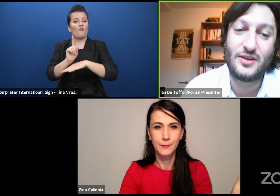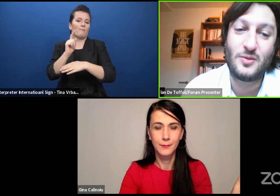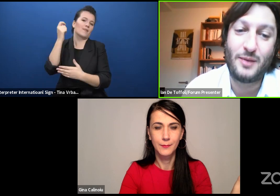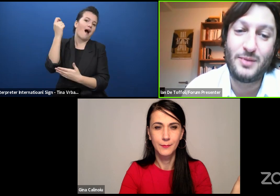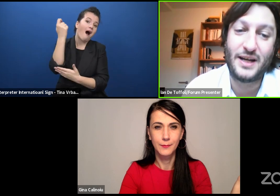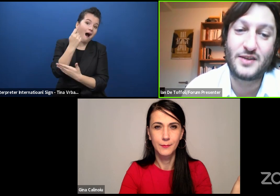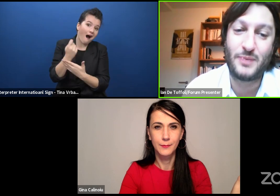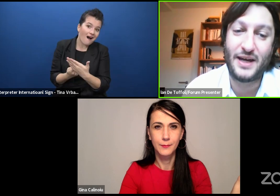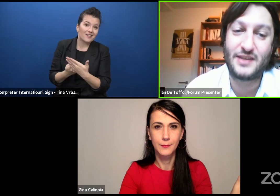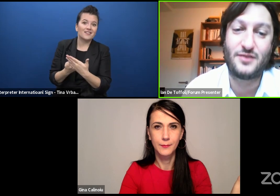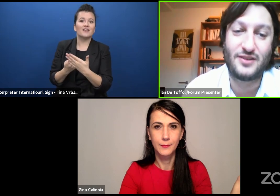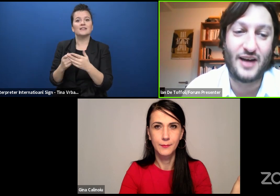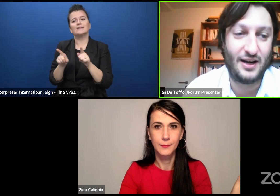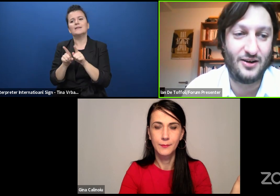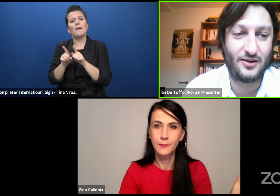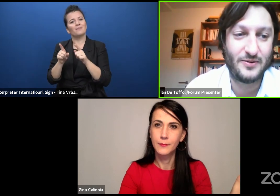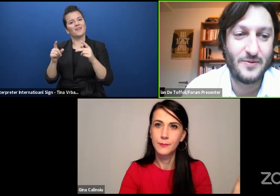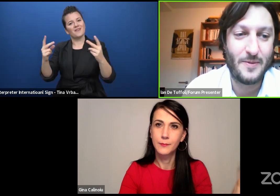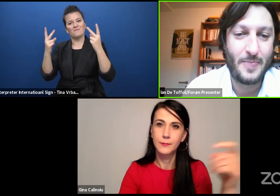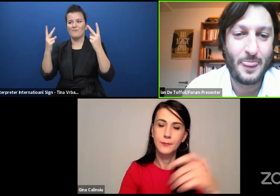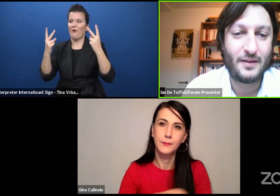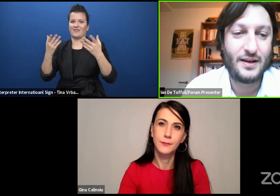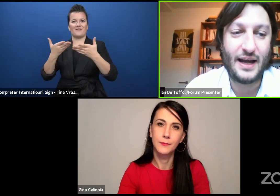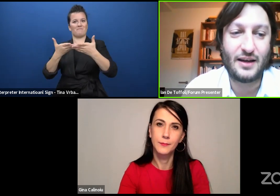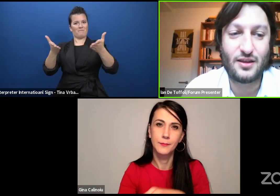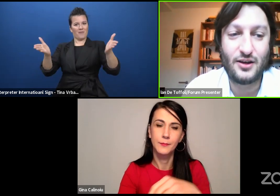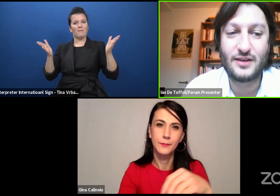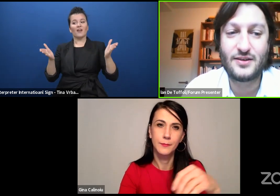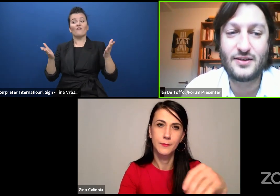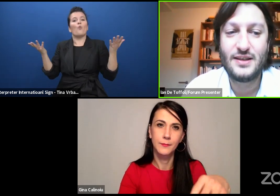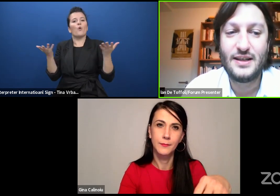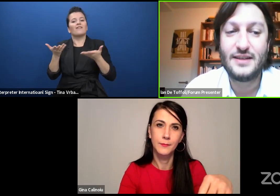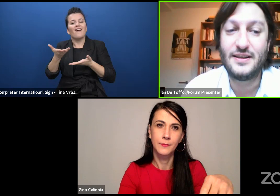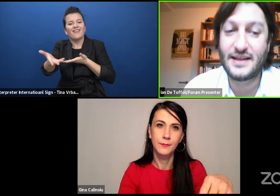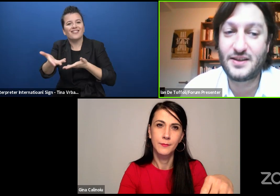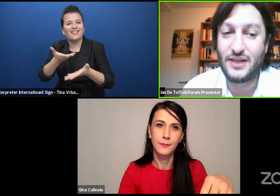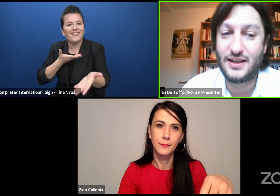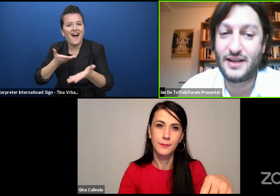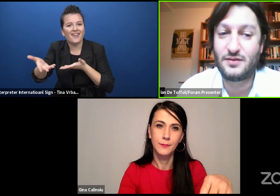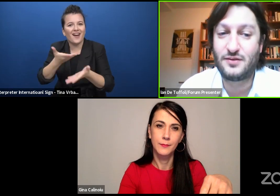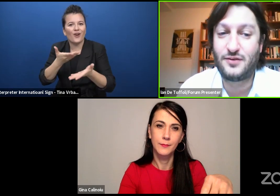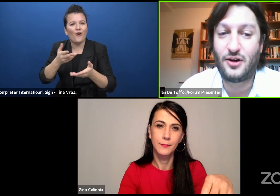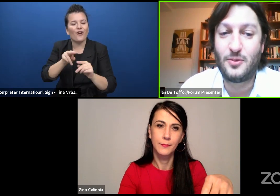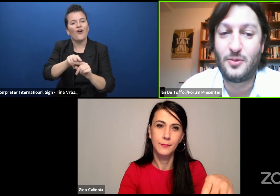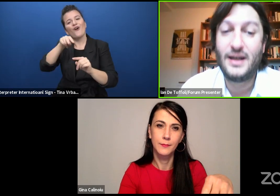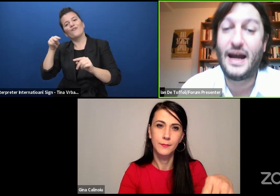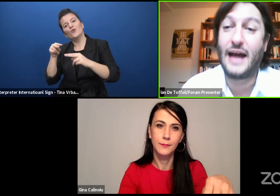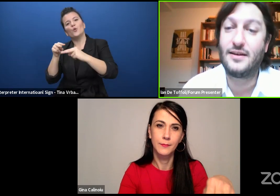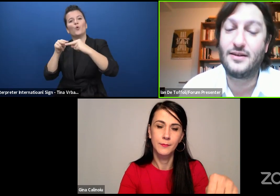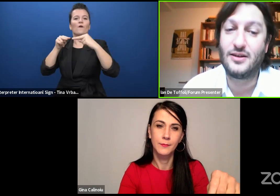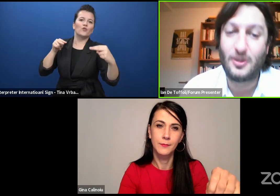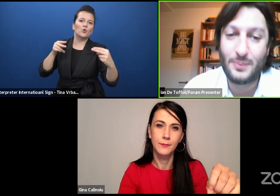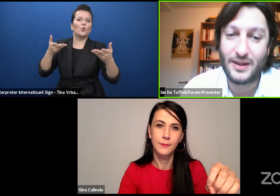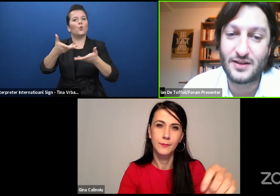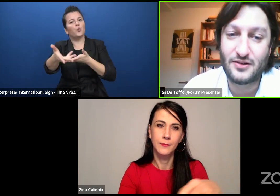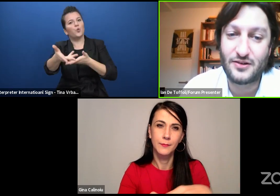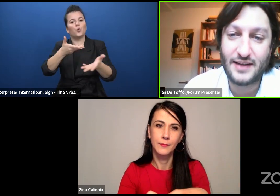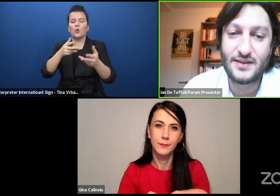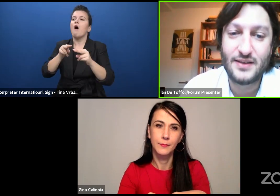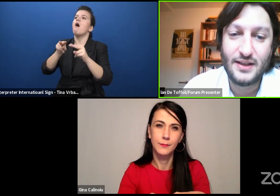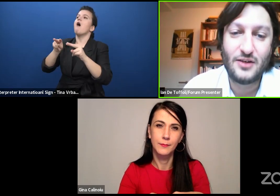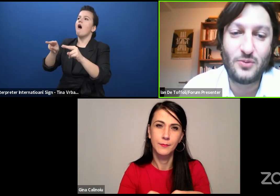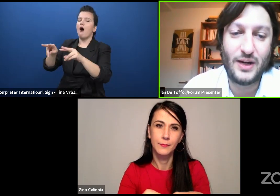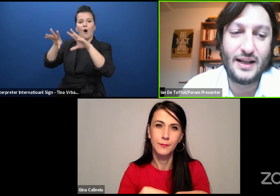an important public space for dialogue. And third, the next three days of the forum and the topics